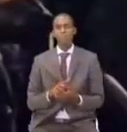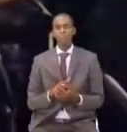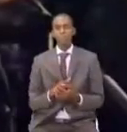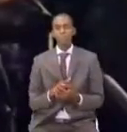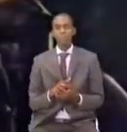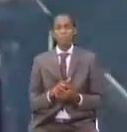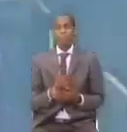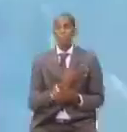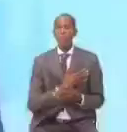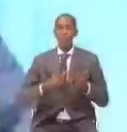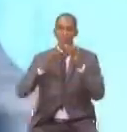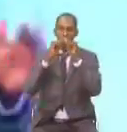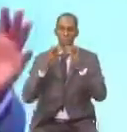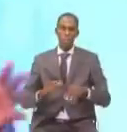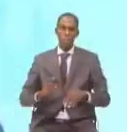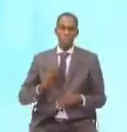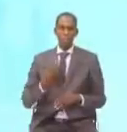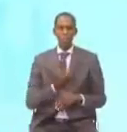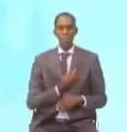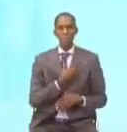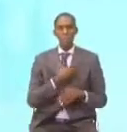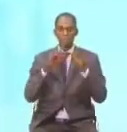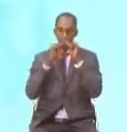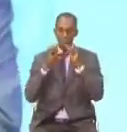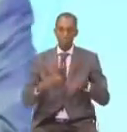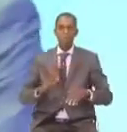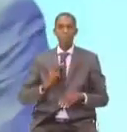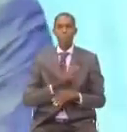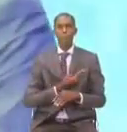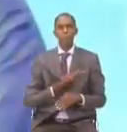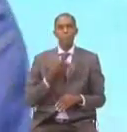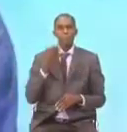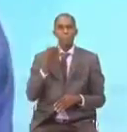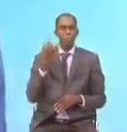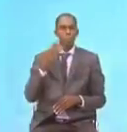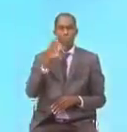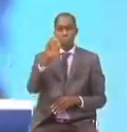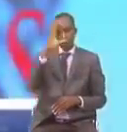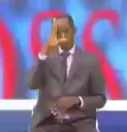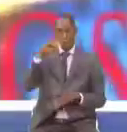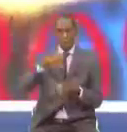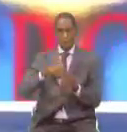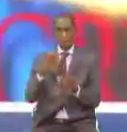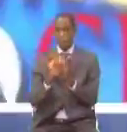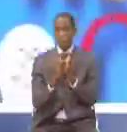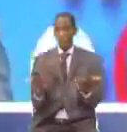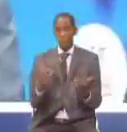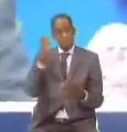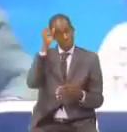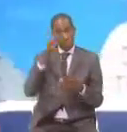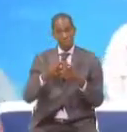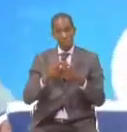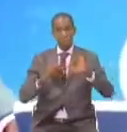And bless us. And bless us. There was one man in the Bible. His name